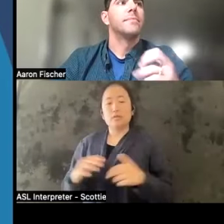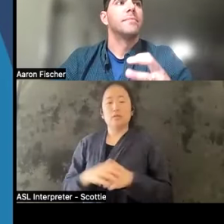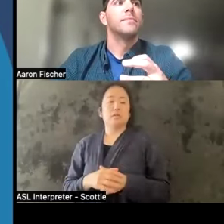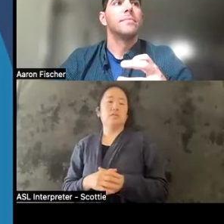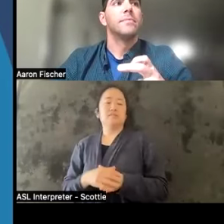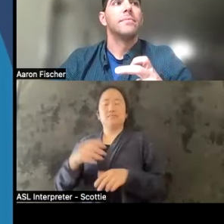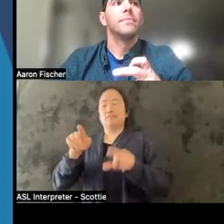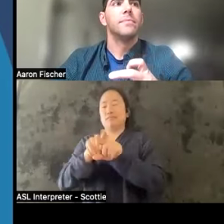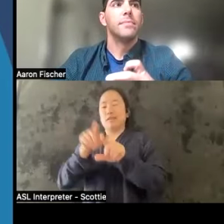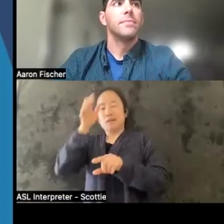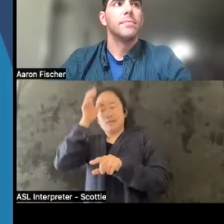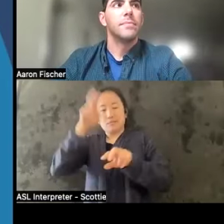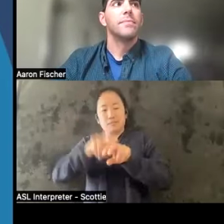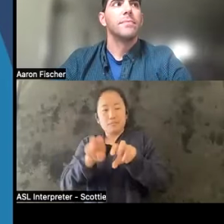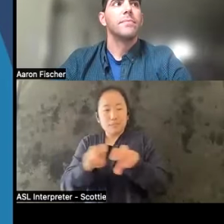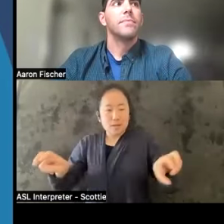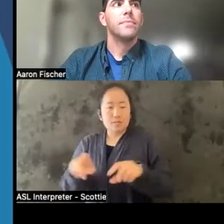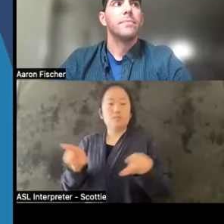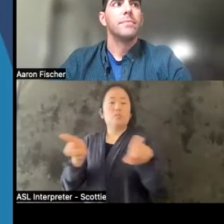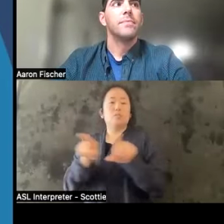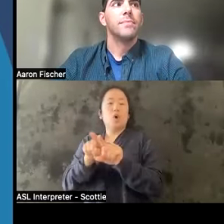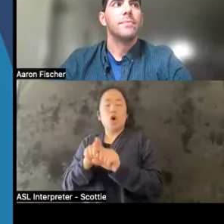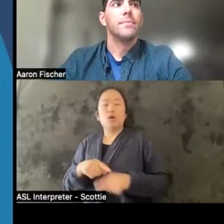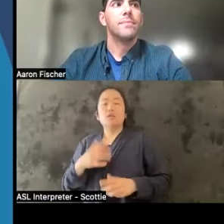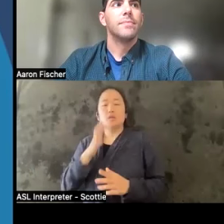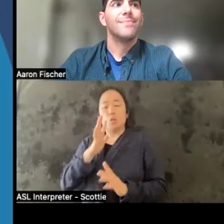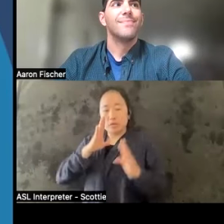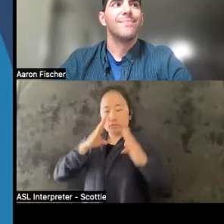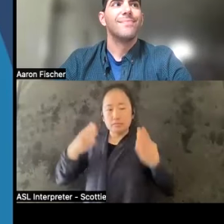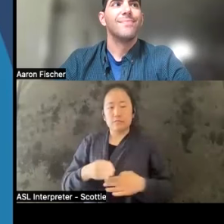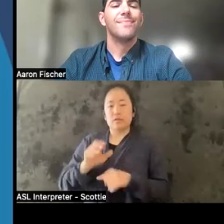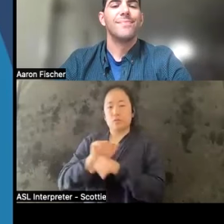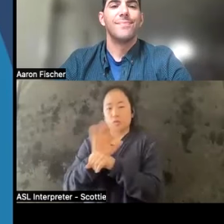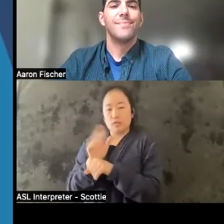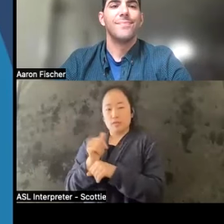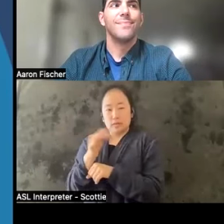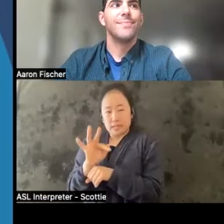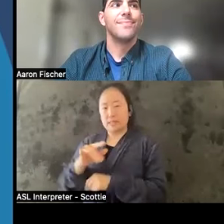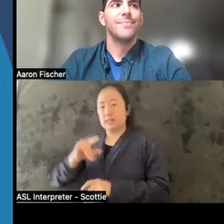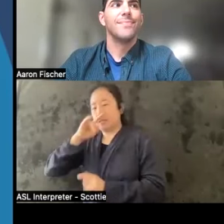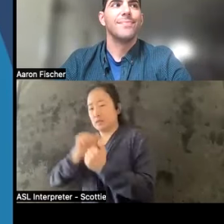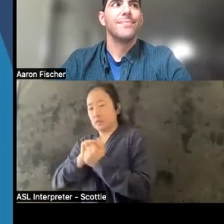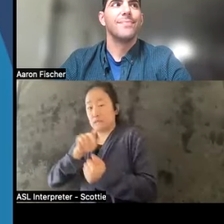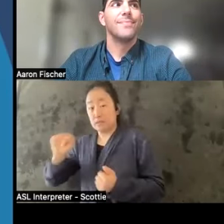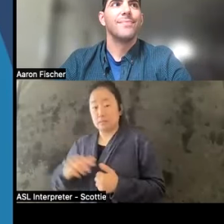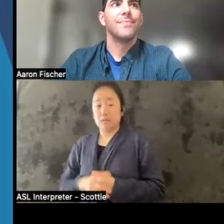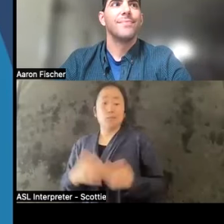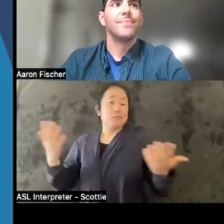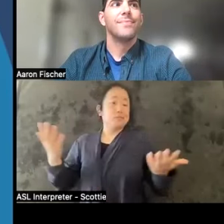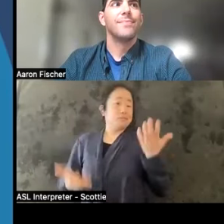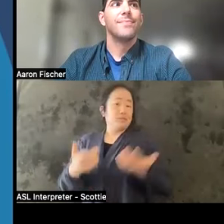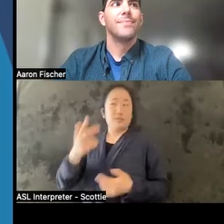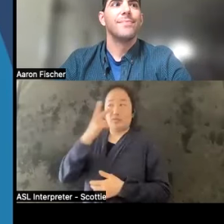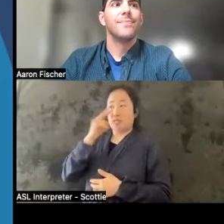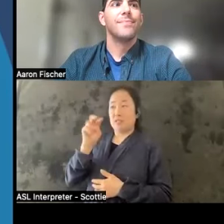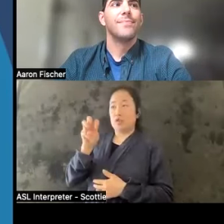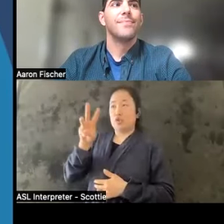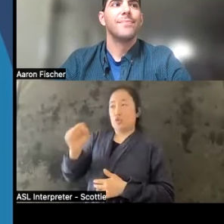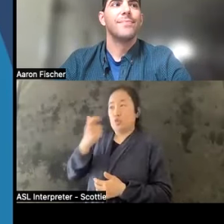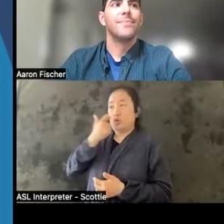with disabilities. So if you've been curious about mask issues and other things that have been in the news lately for kids